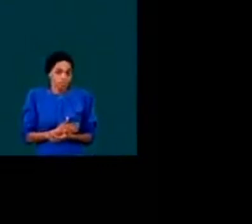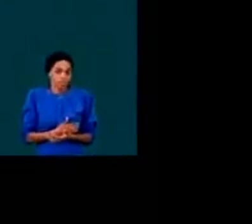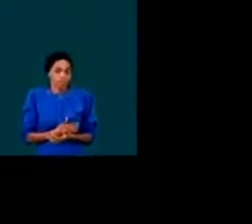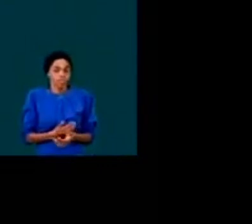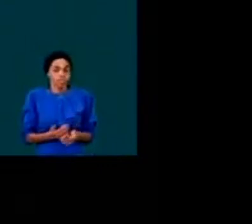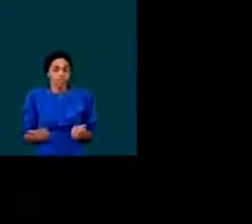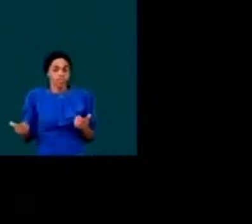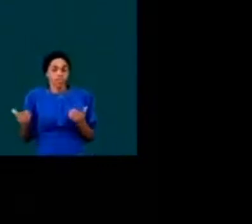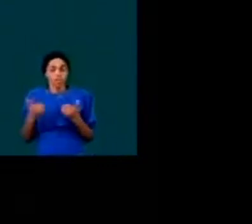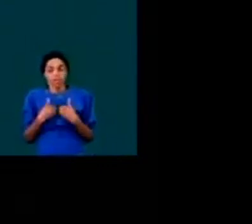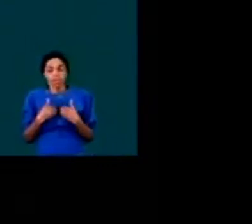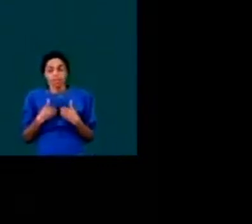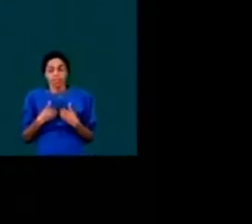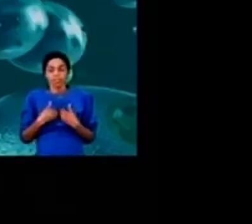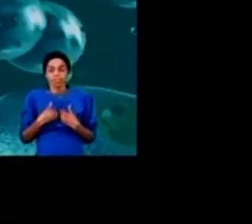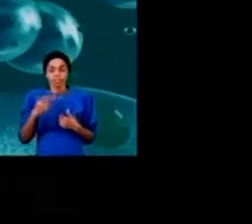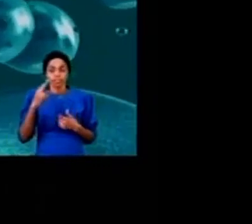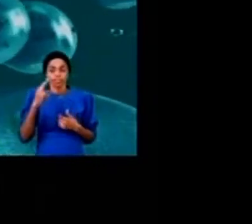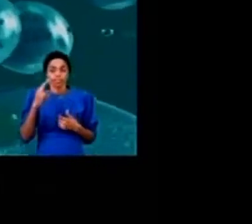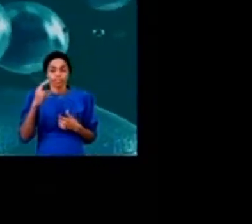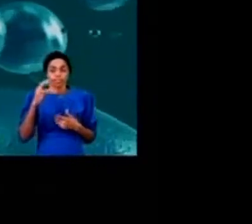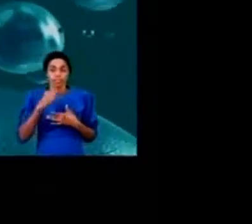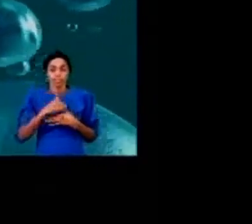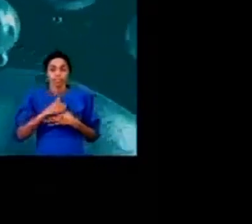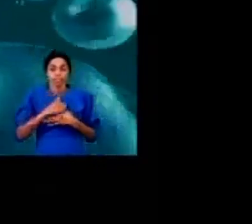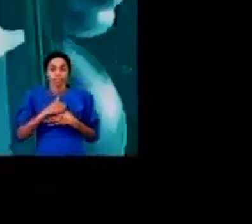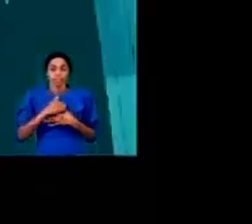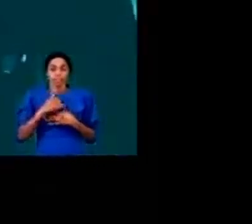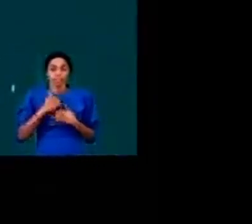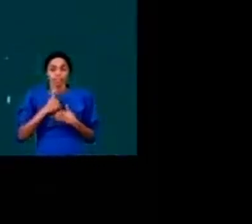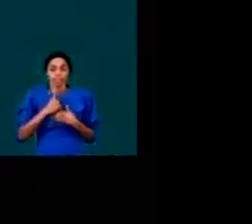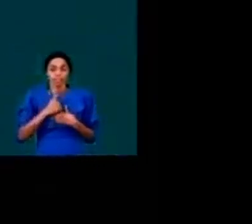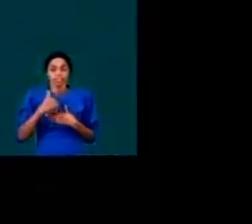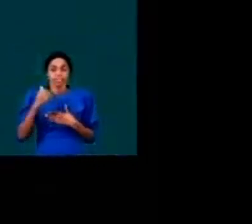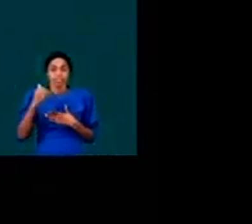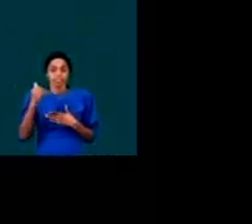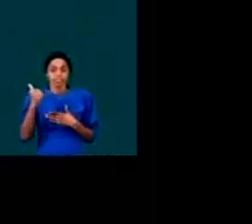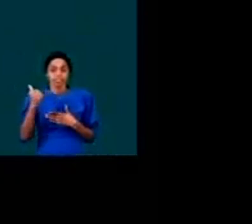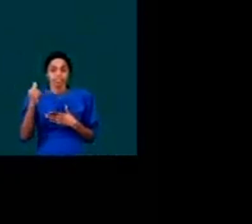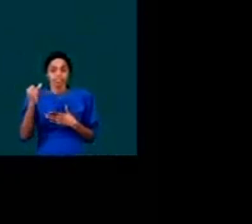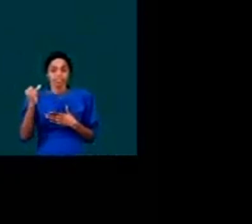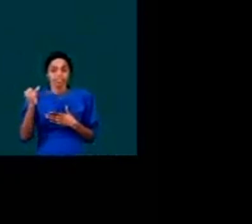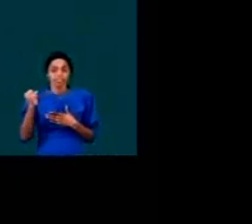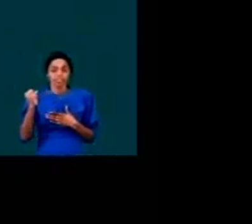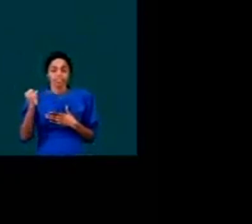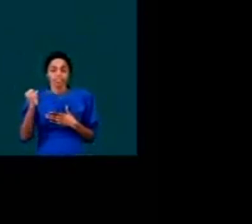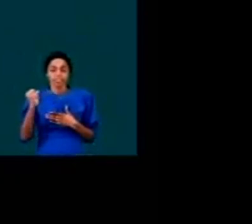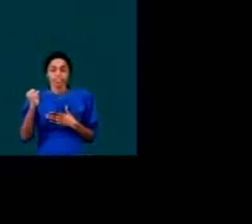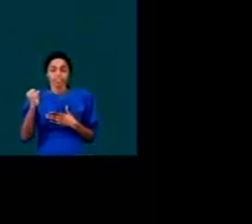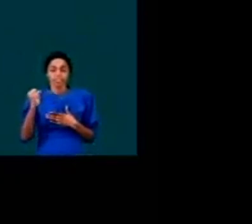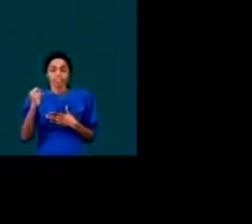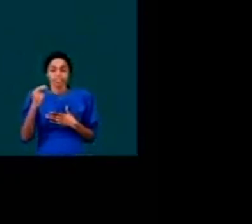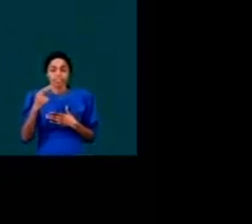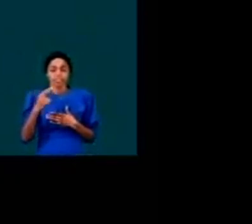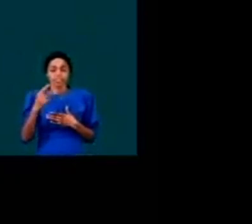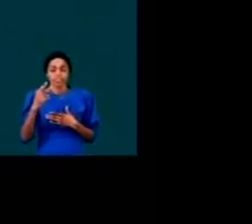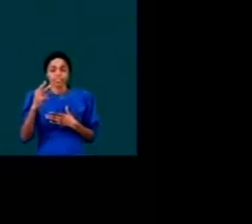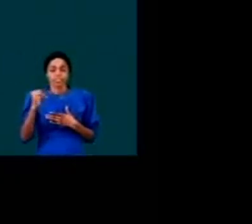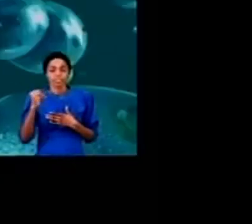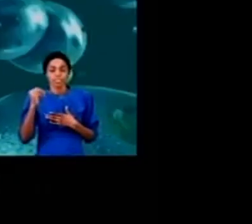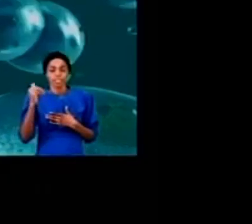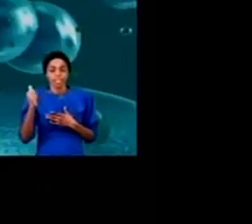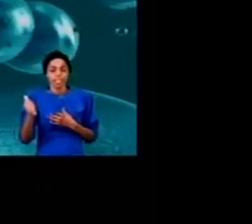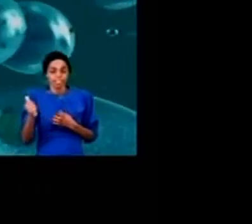Wali on YouTube also wrote that as the man of God prayed yesterday, fallopian tubes that have been